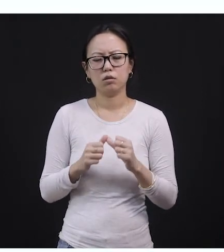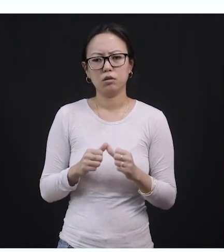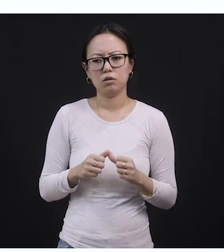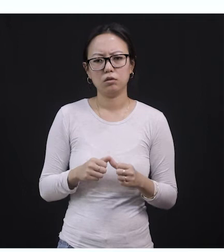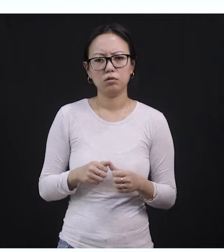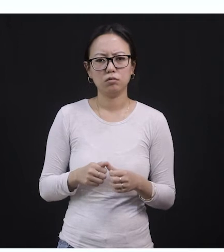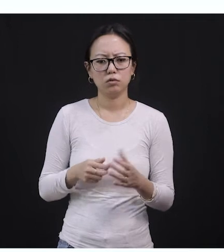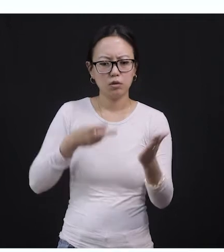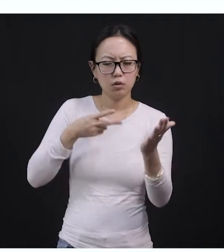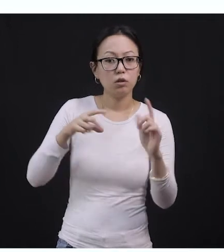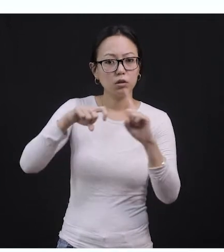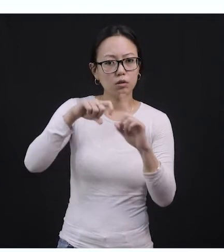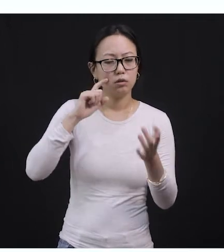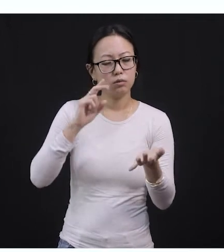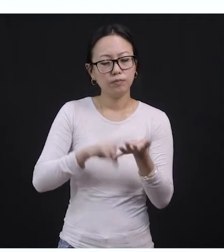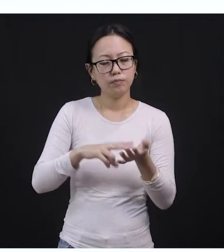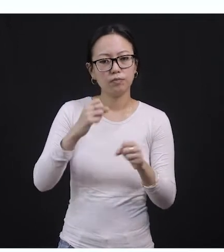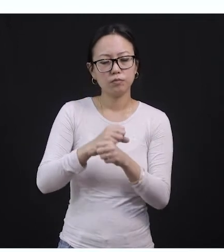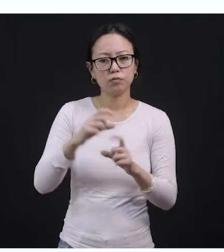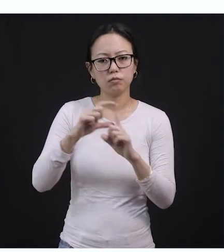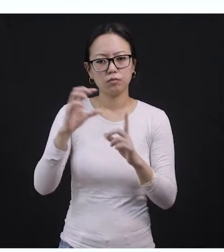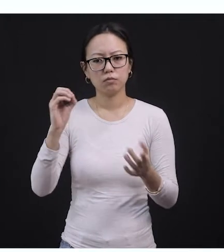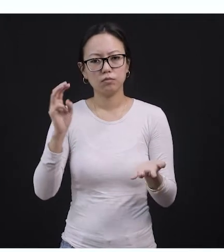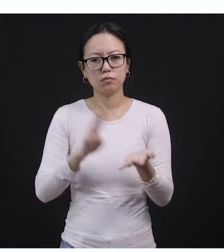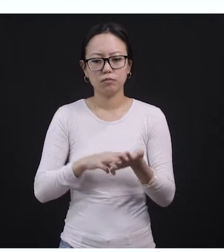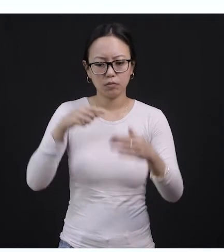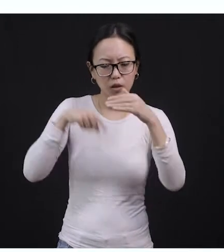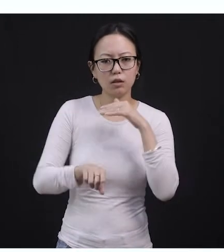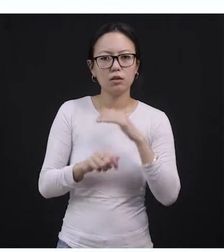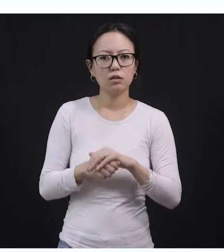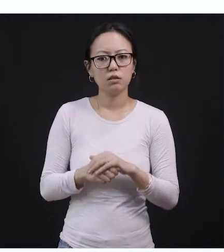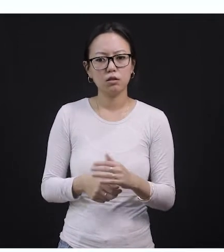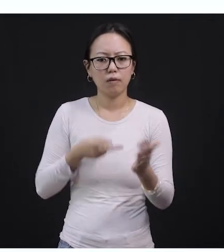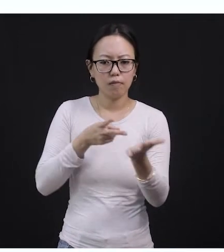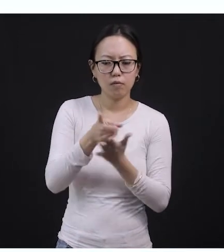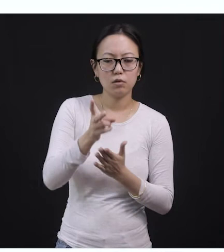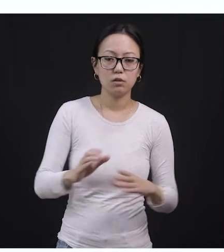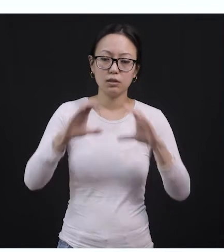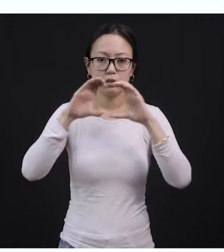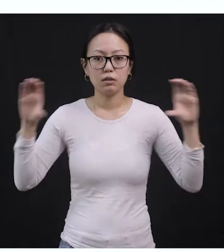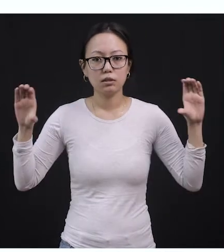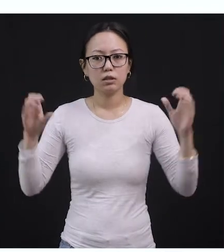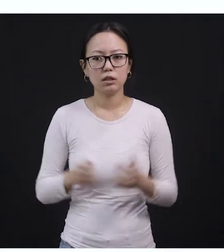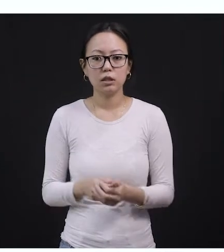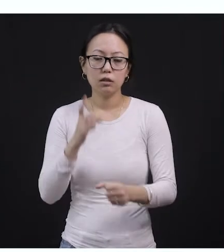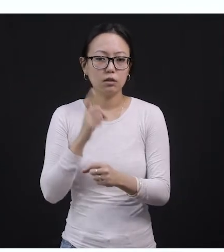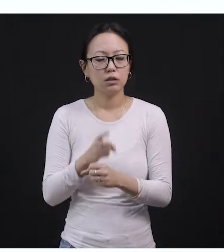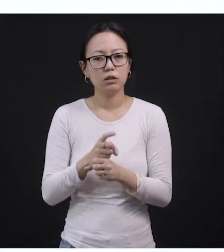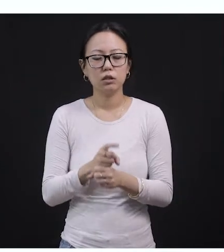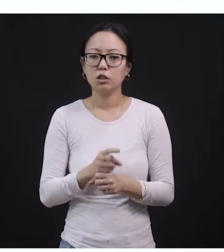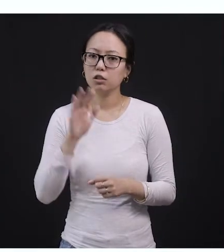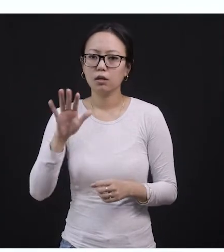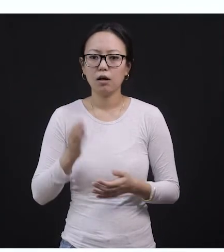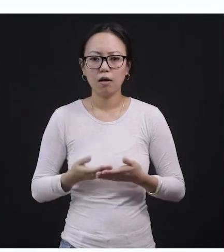his villages were very clean, and there were also teachers who used to teach their students, okay. And then people